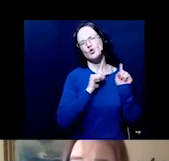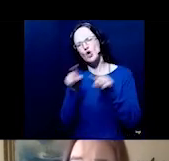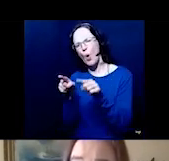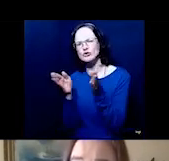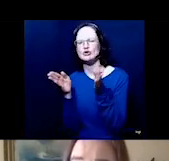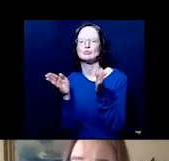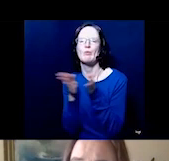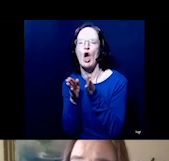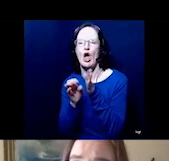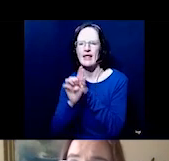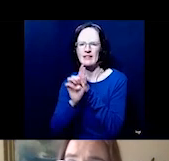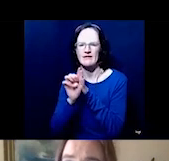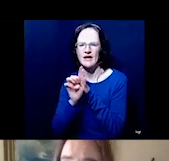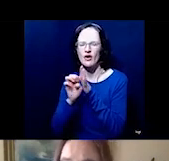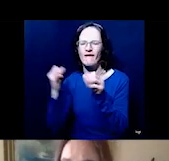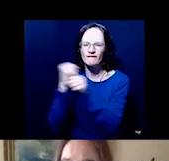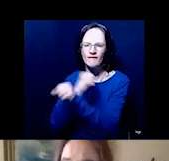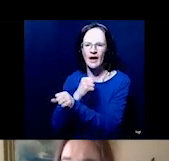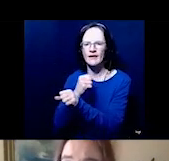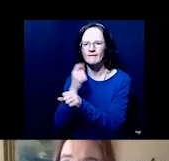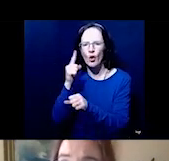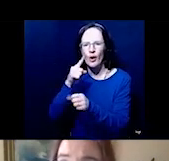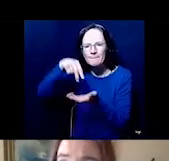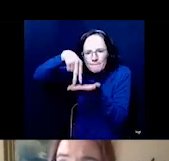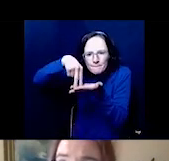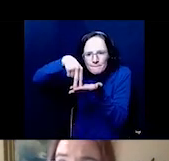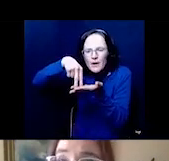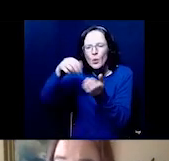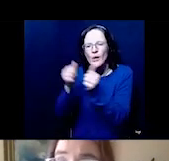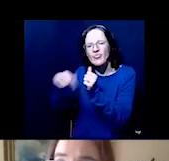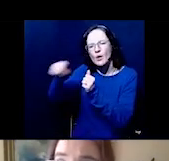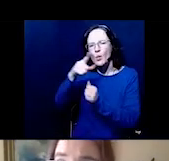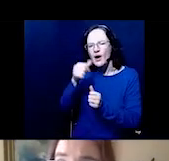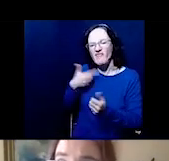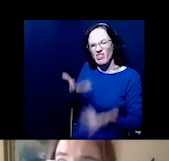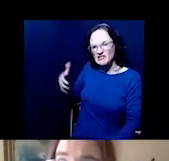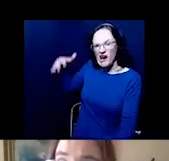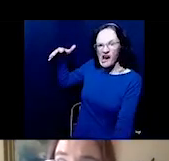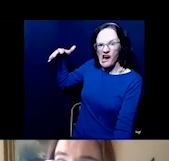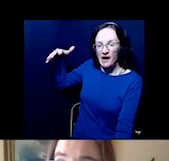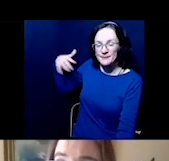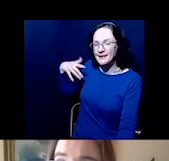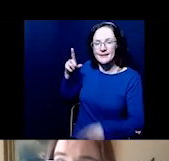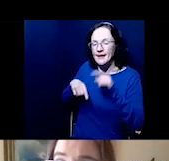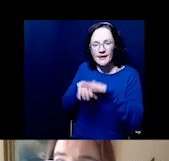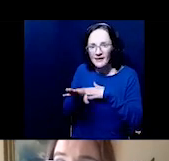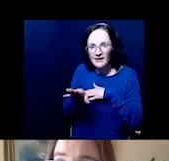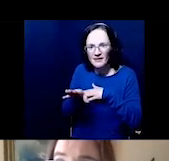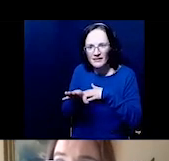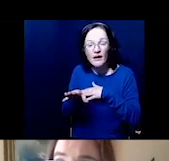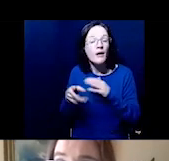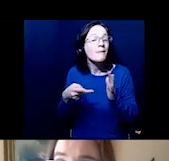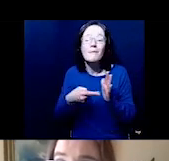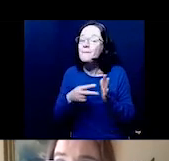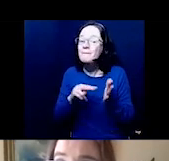key, yet I have had no like comeback from that. So I'm just gonna guess that it's gonna be like that at my